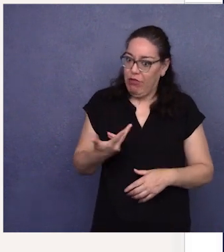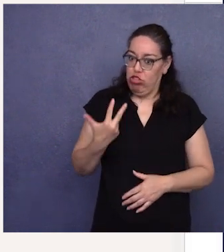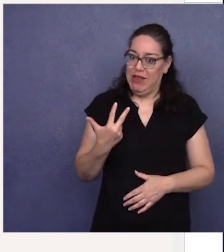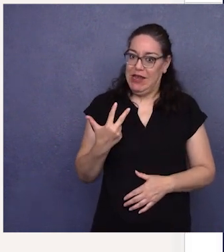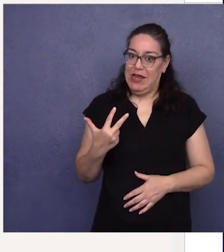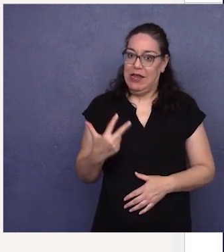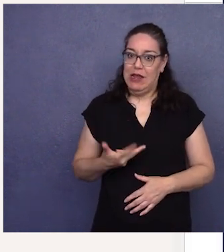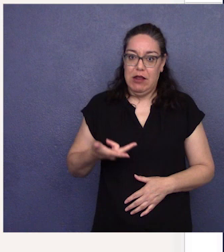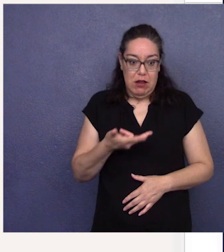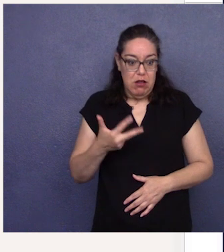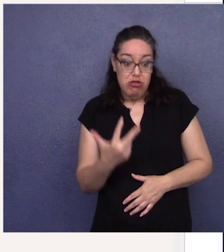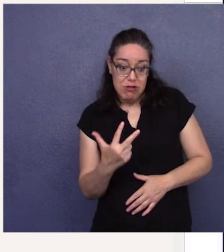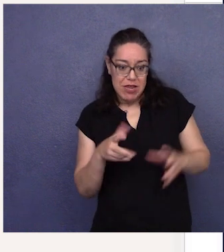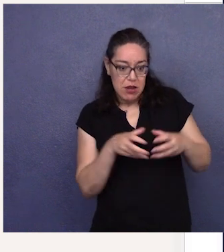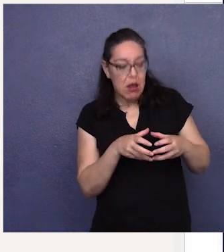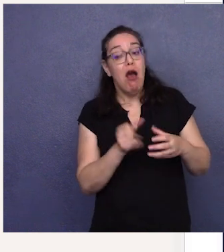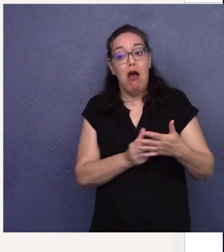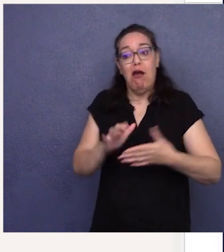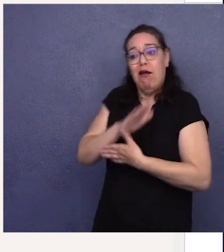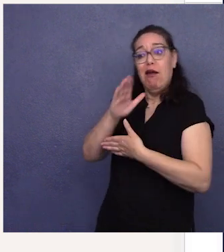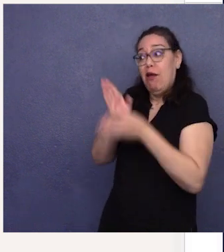you, the main applicant,